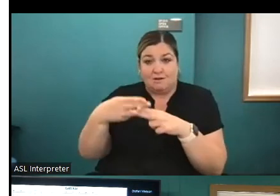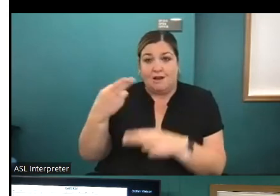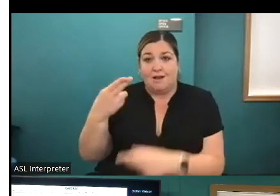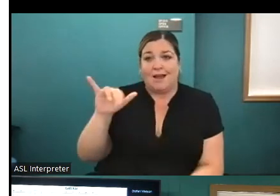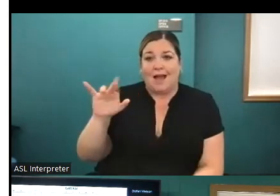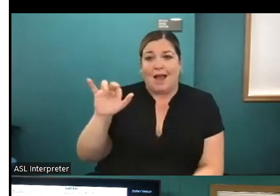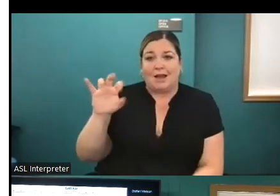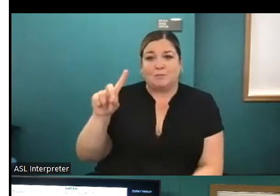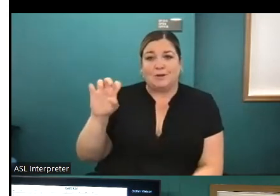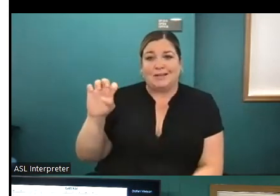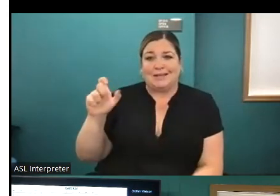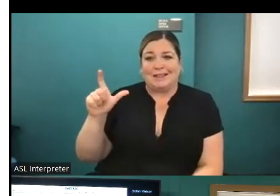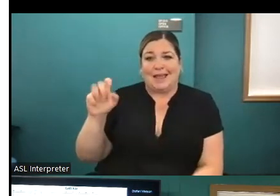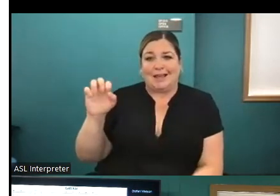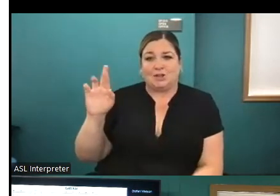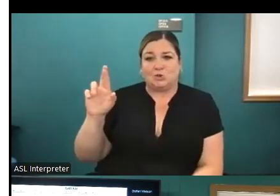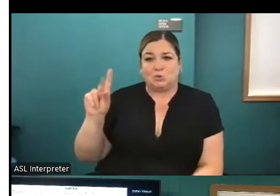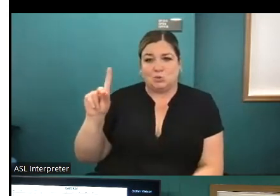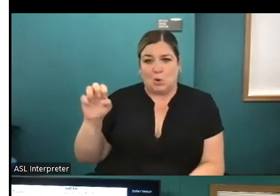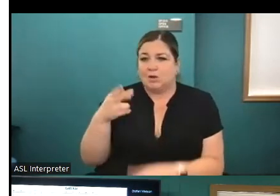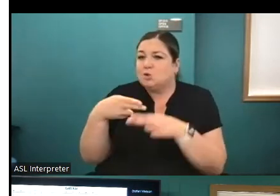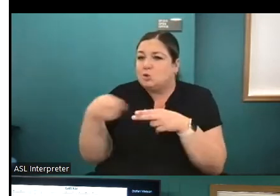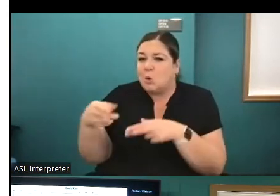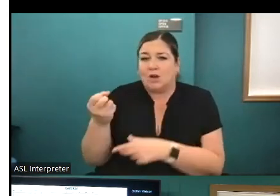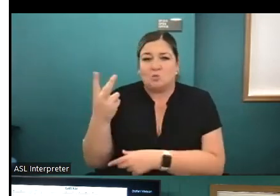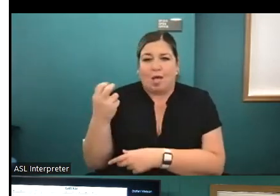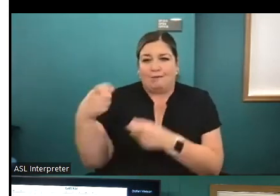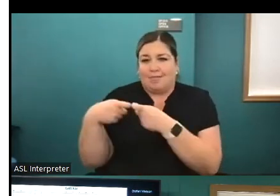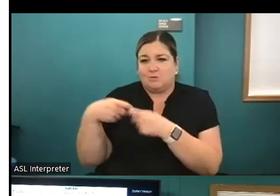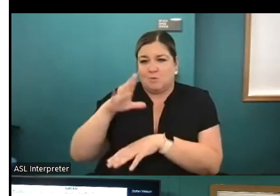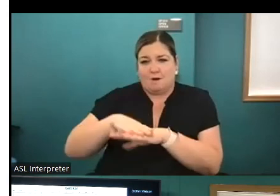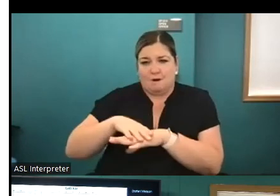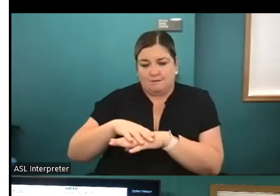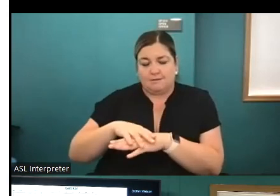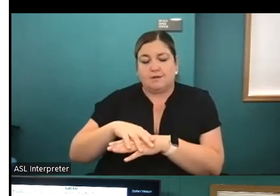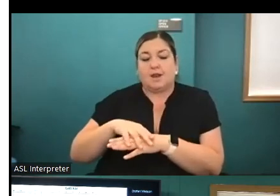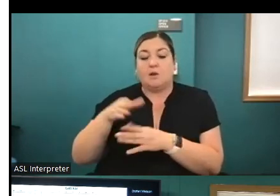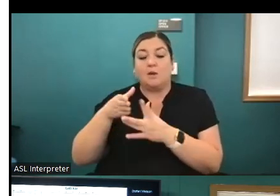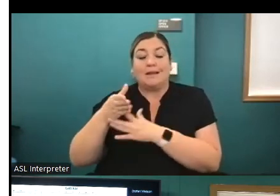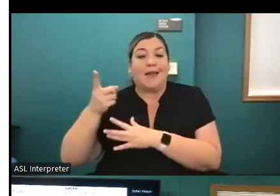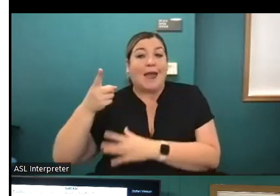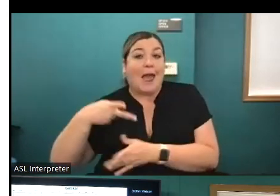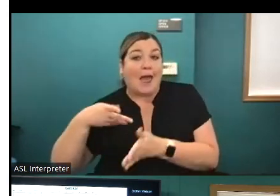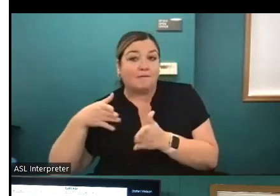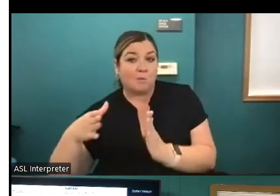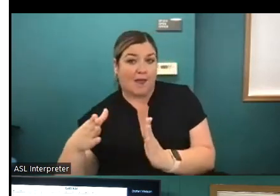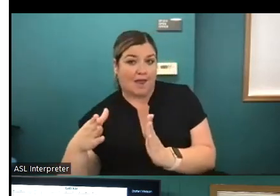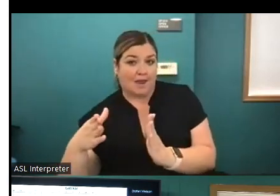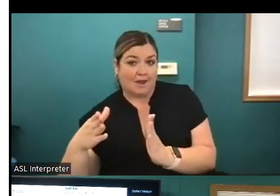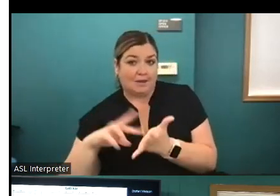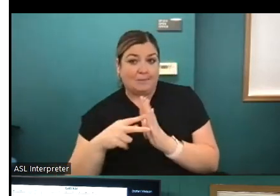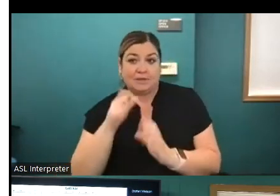electrode. It is short. It only has 12 electrodes on it. The point is that it only goes in halfway. That way you